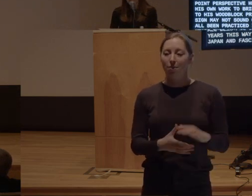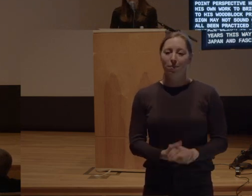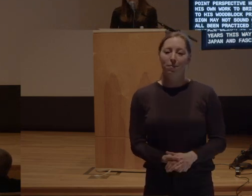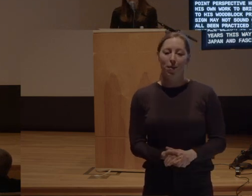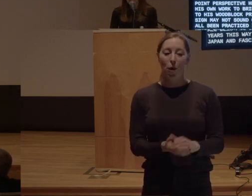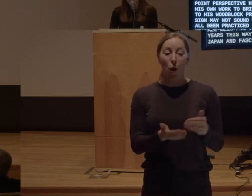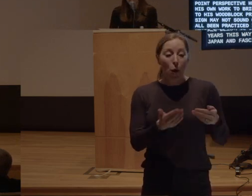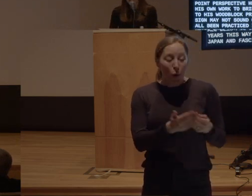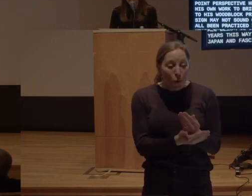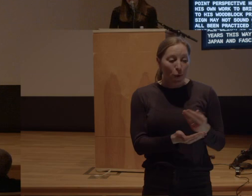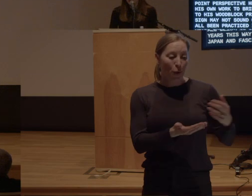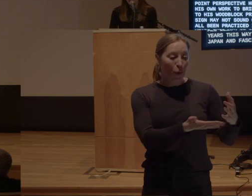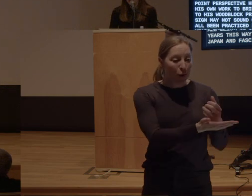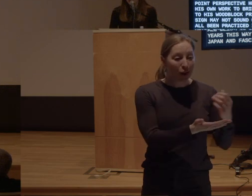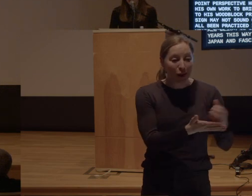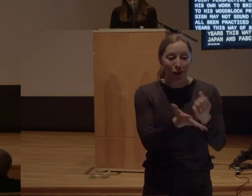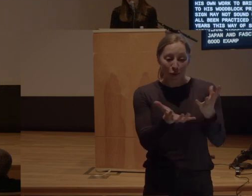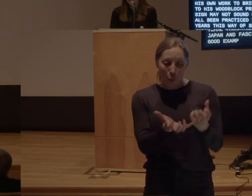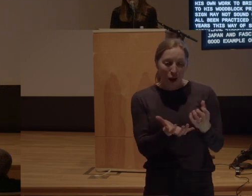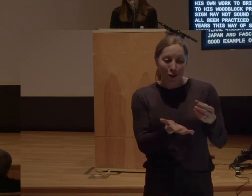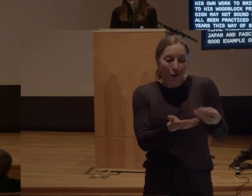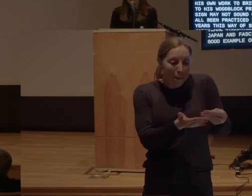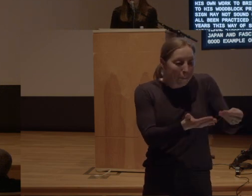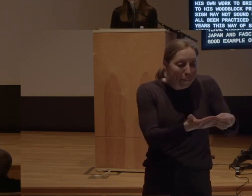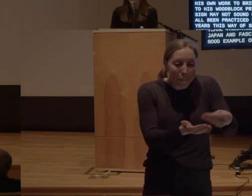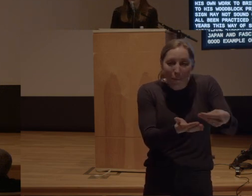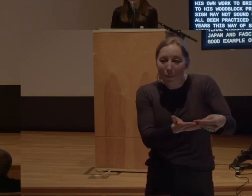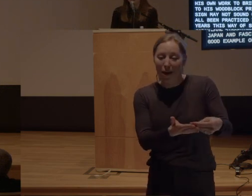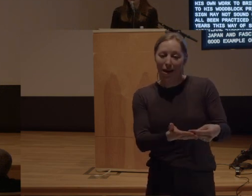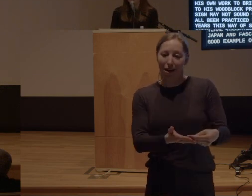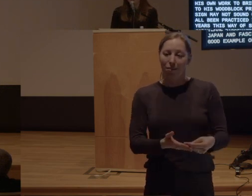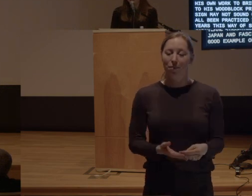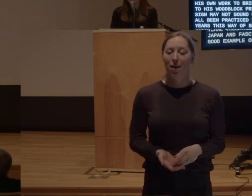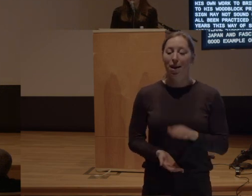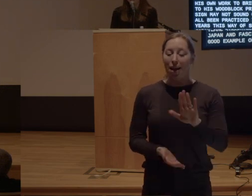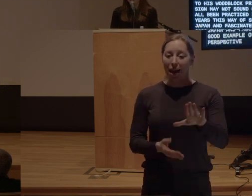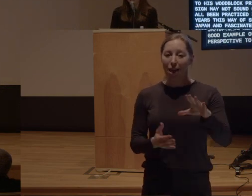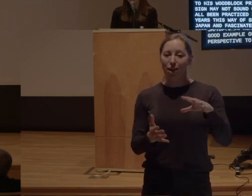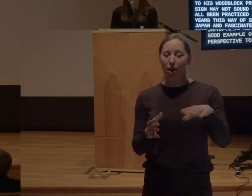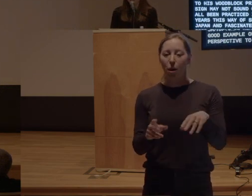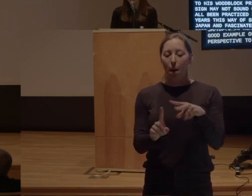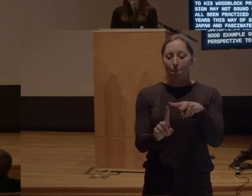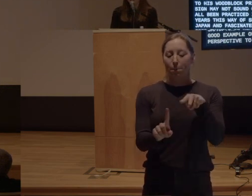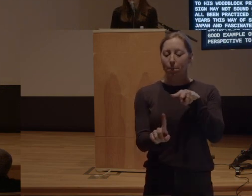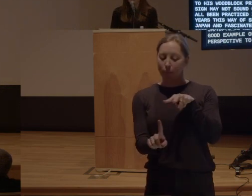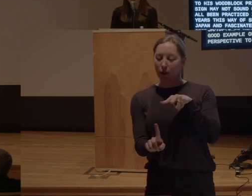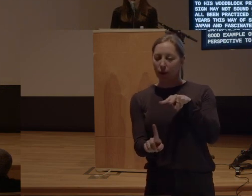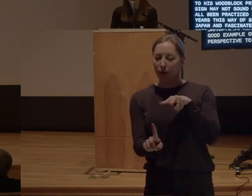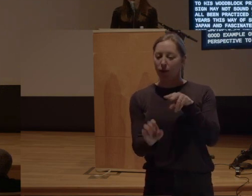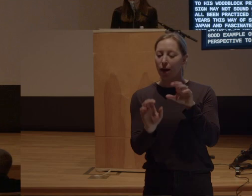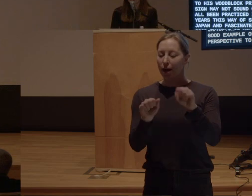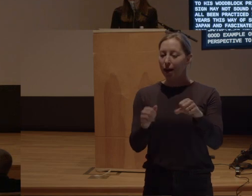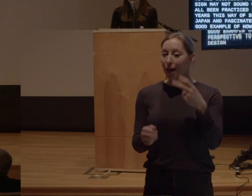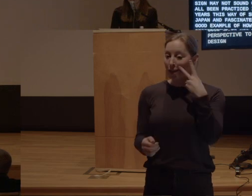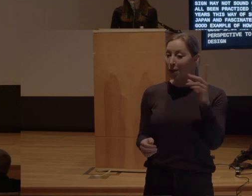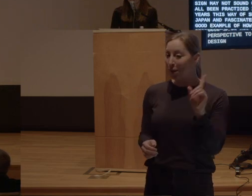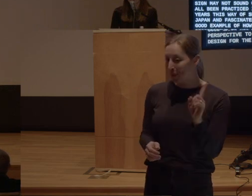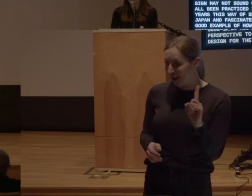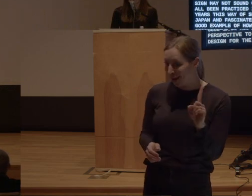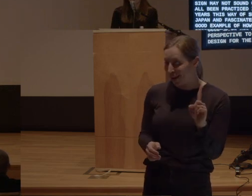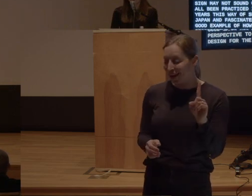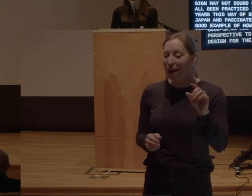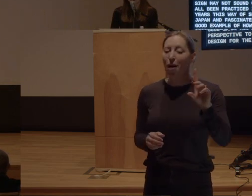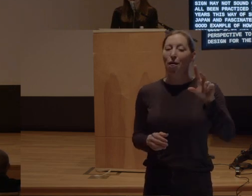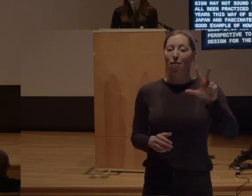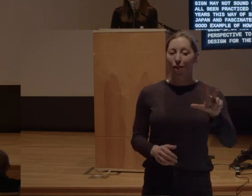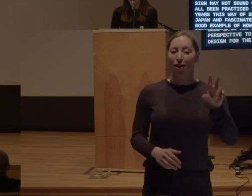buyers. A good example of how Hokusai applied perspective to his work can be seen in another design for the 36 Views